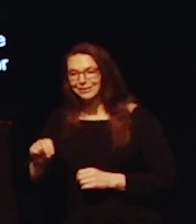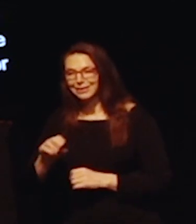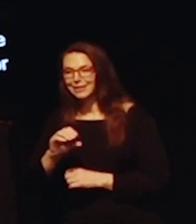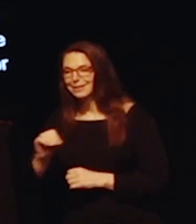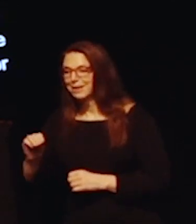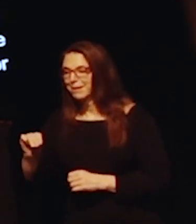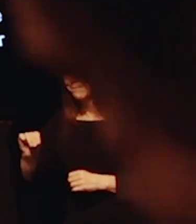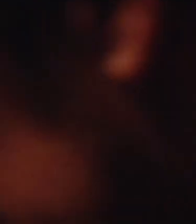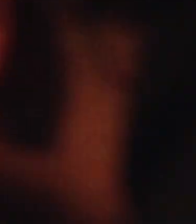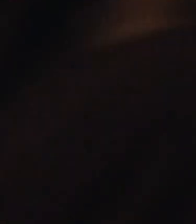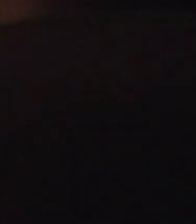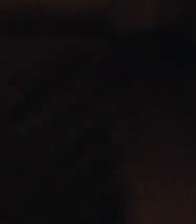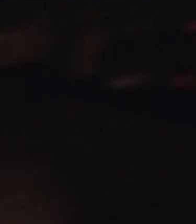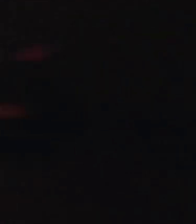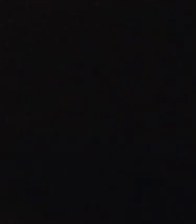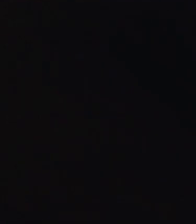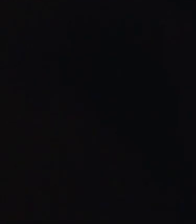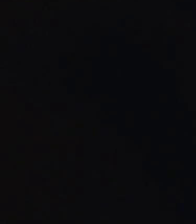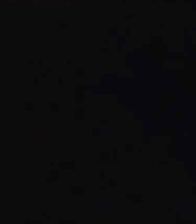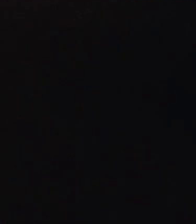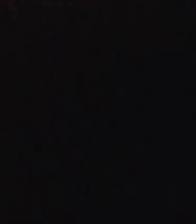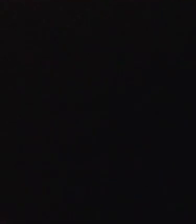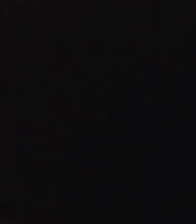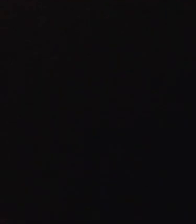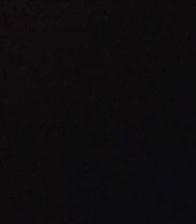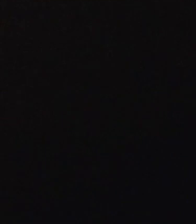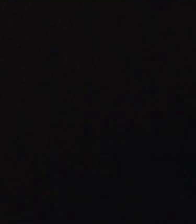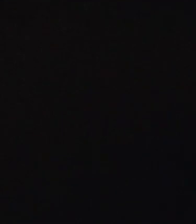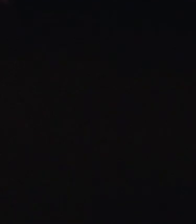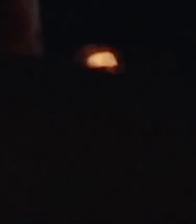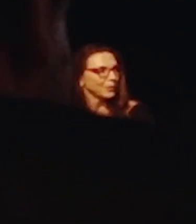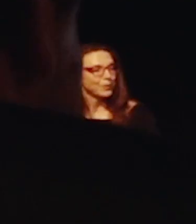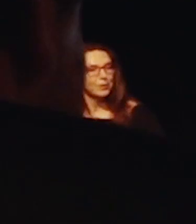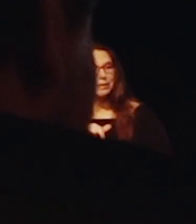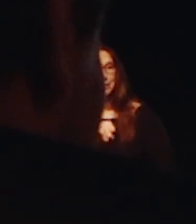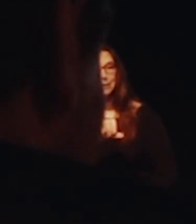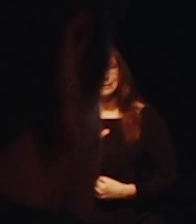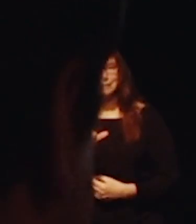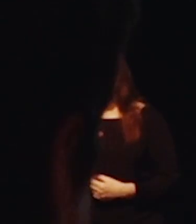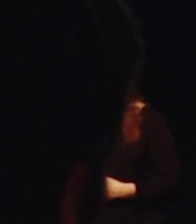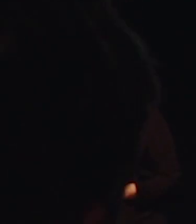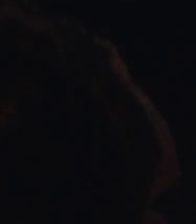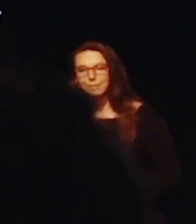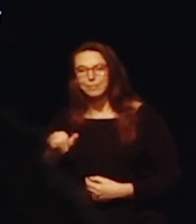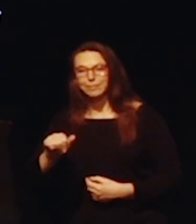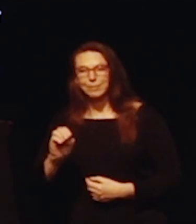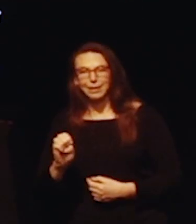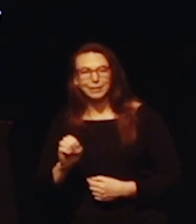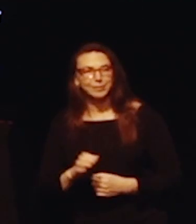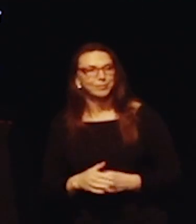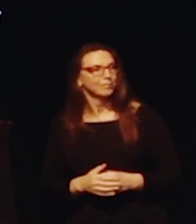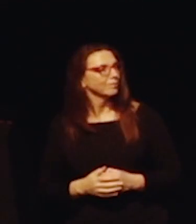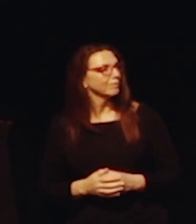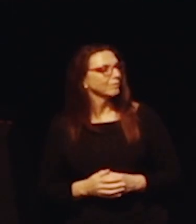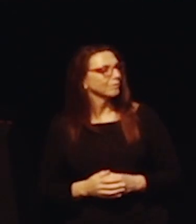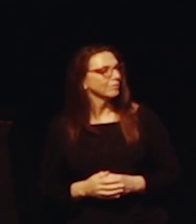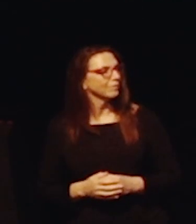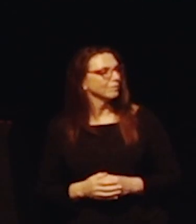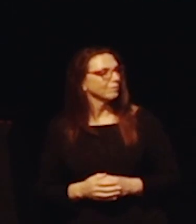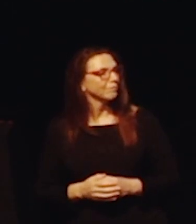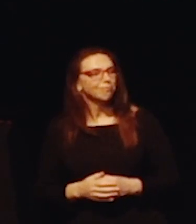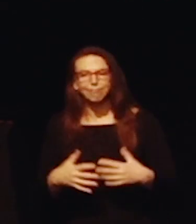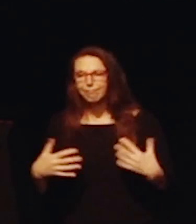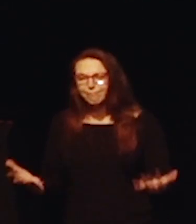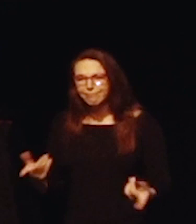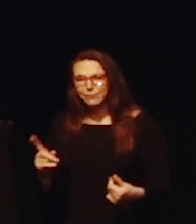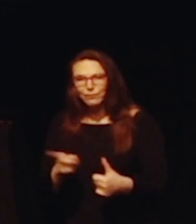So let me start with the two of you, Lisa and Mei. So